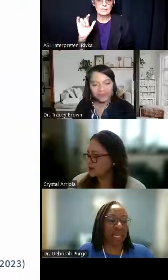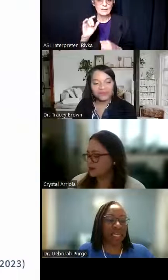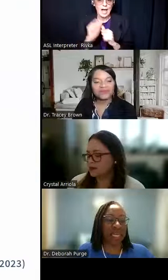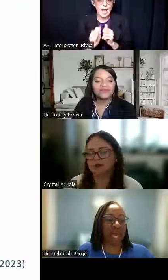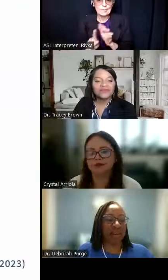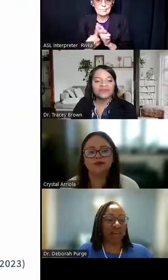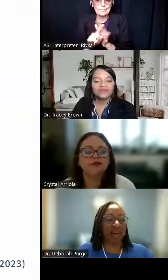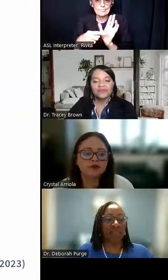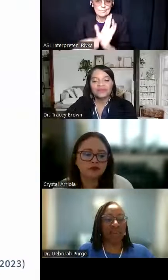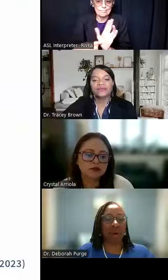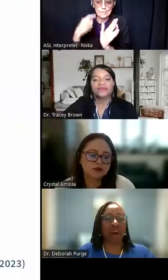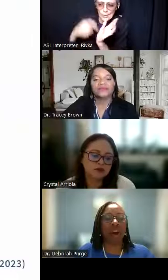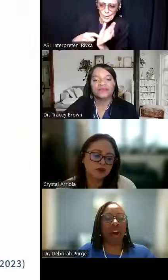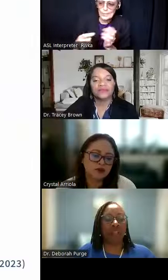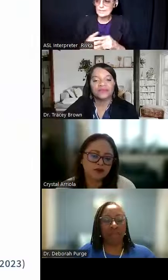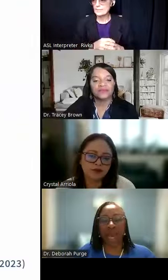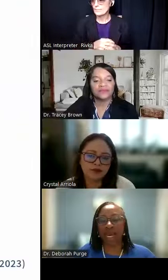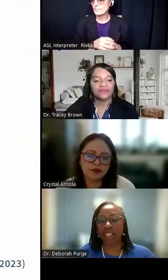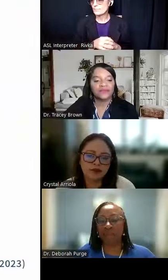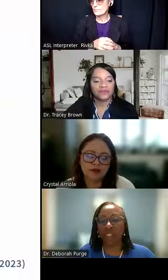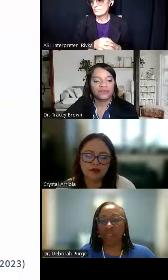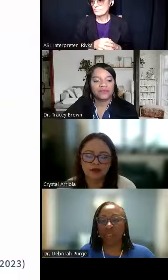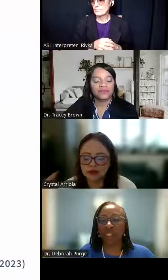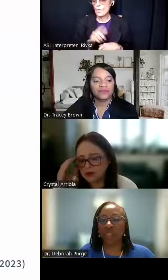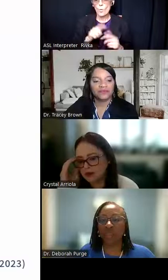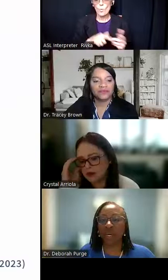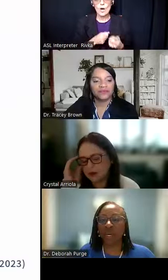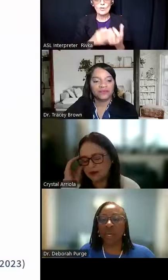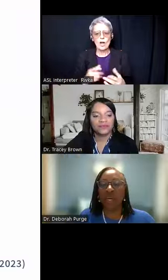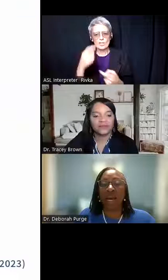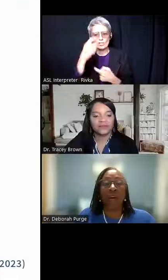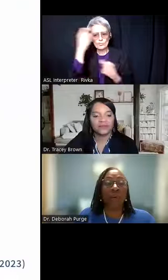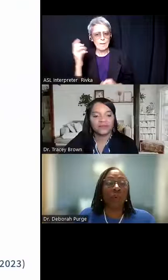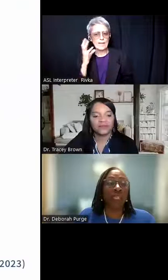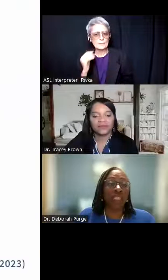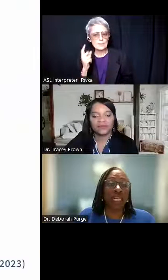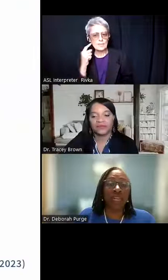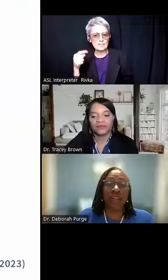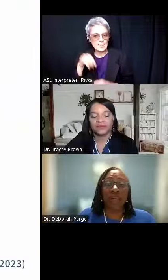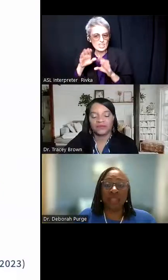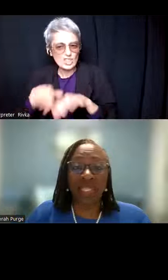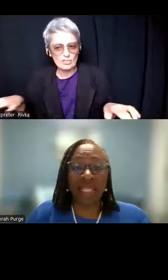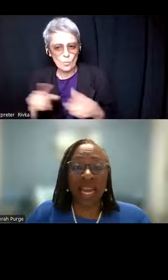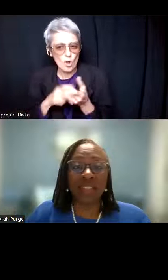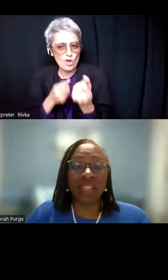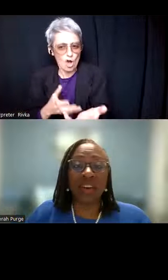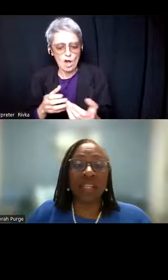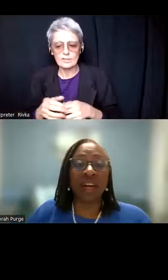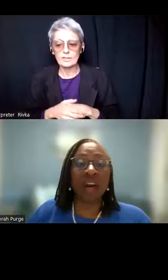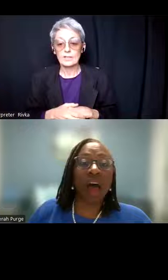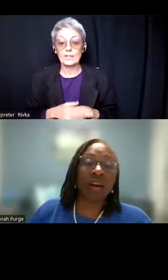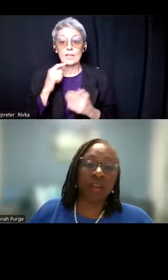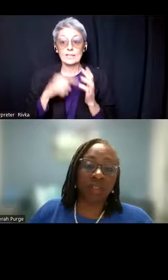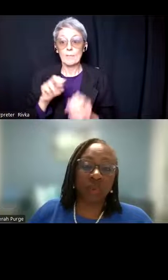things that can cause traumatic experience for children? We're seeing in the news these days, there is